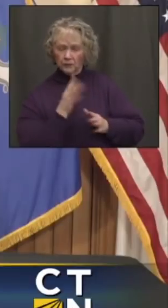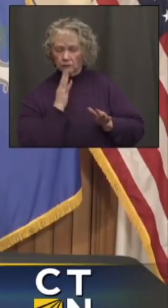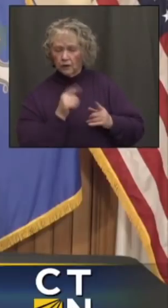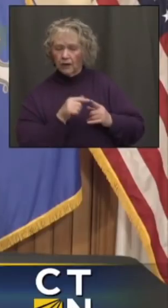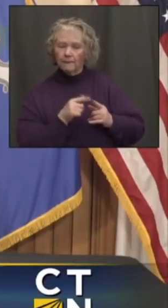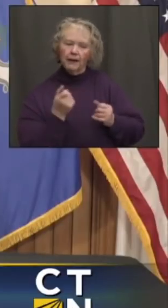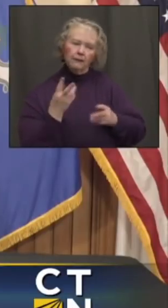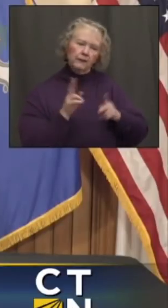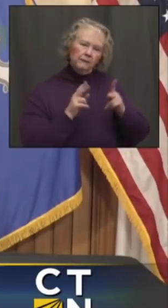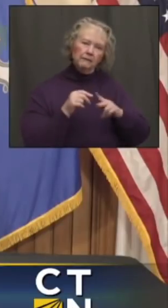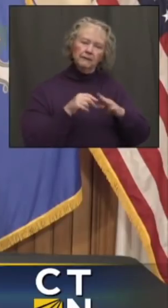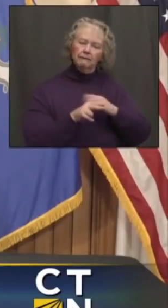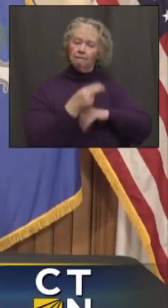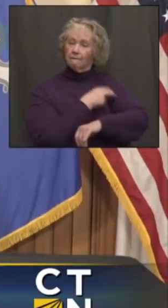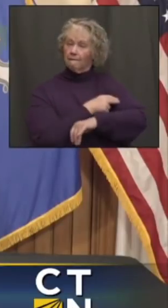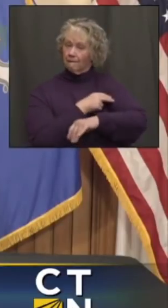no interruption in that process at all.